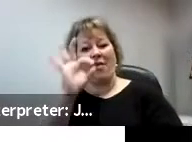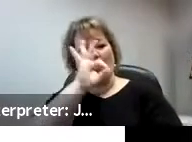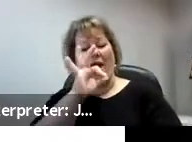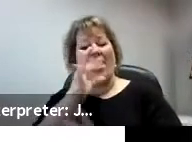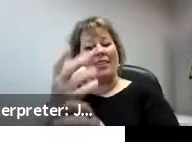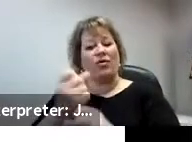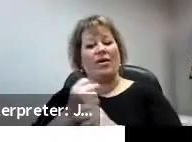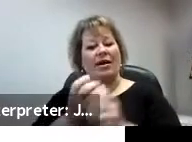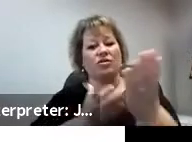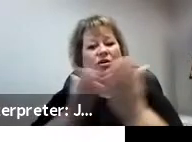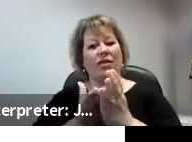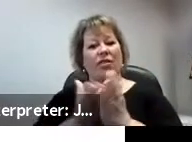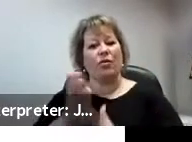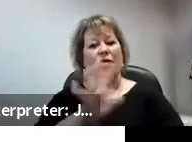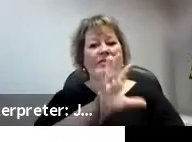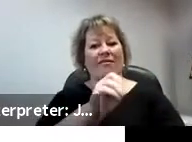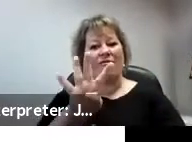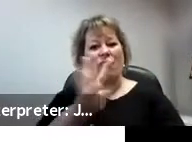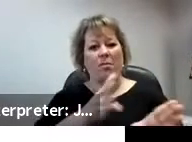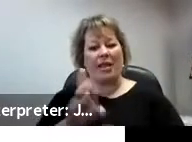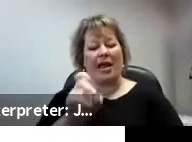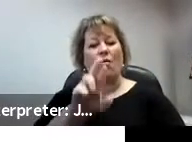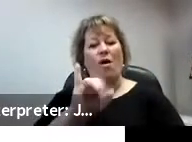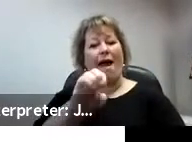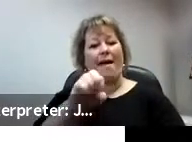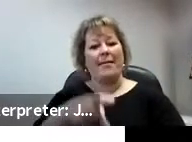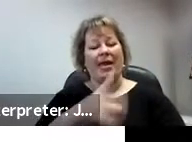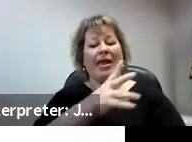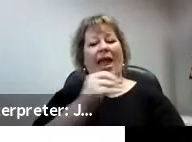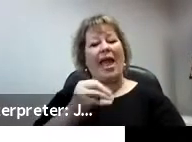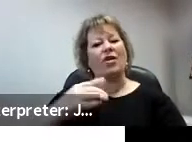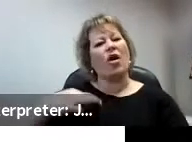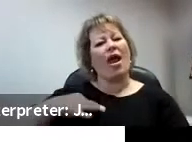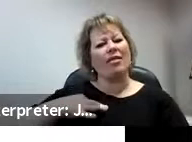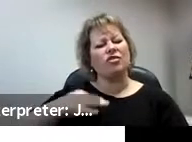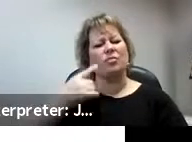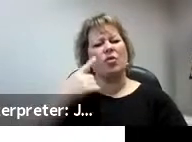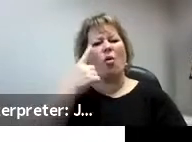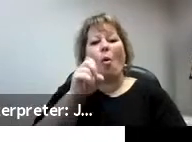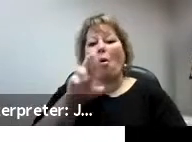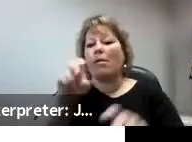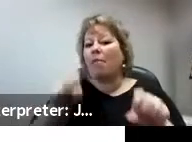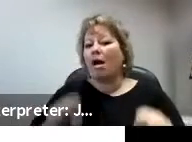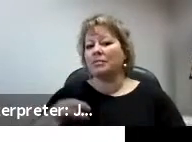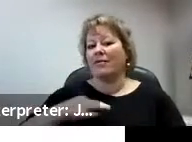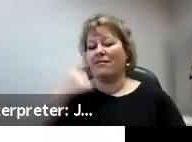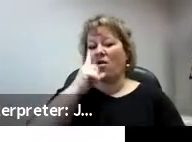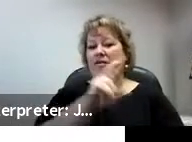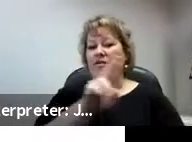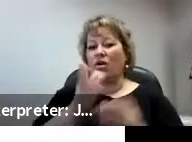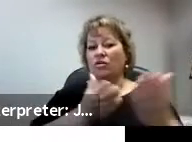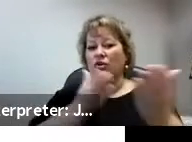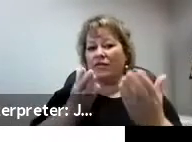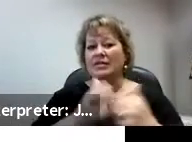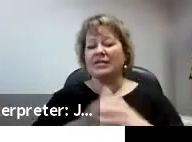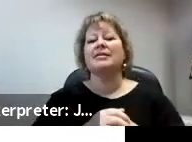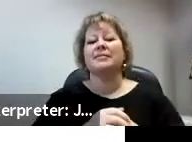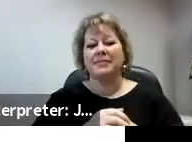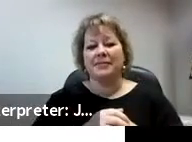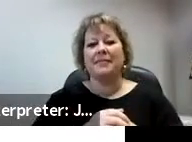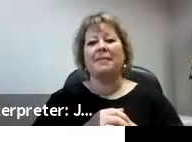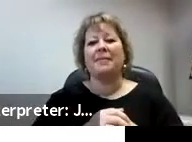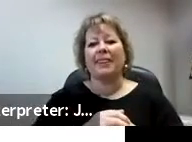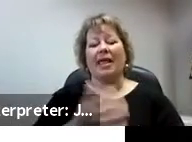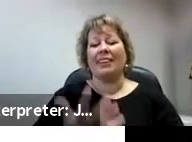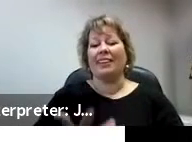an IEP or 504 plan, and are eligible or potentially eligible for VR services. There are five